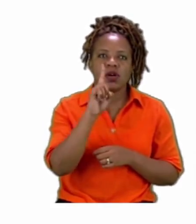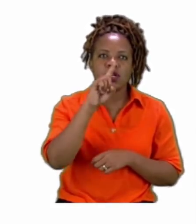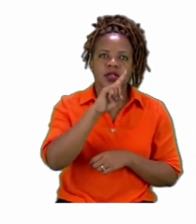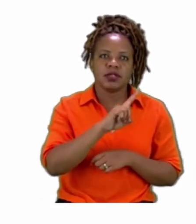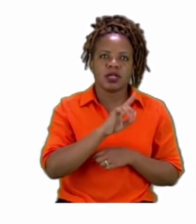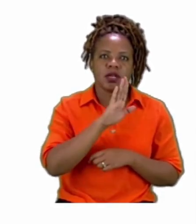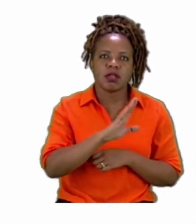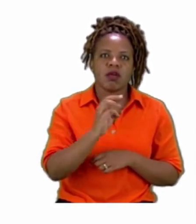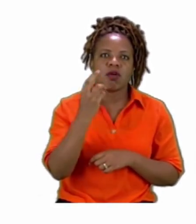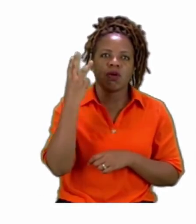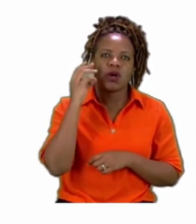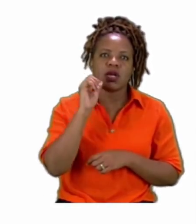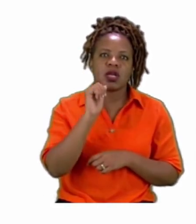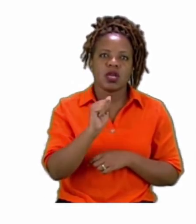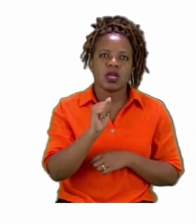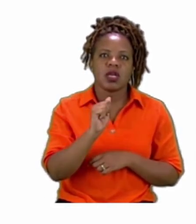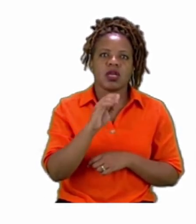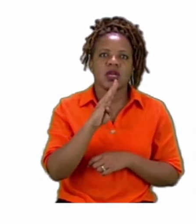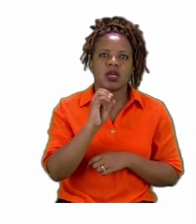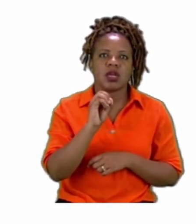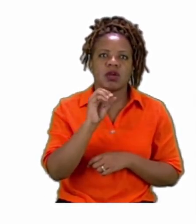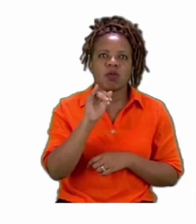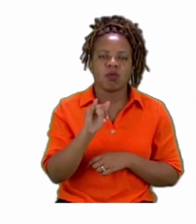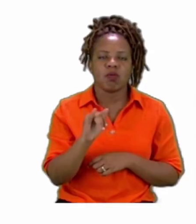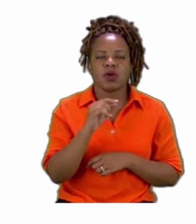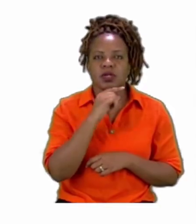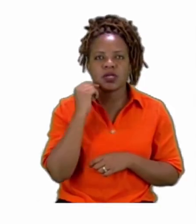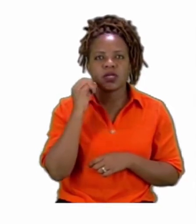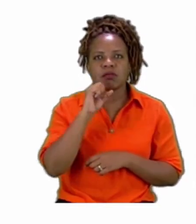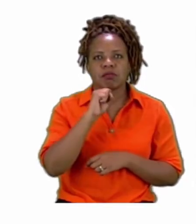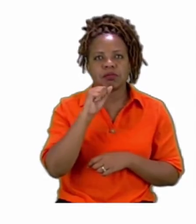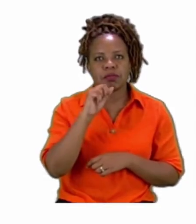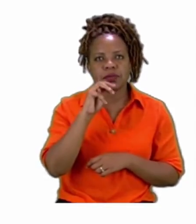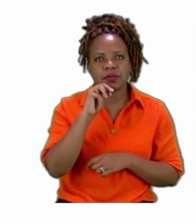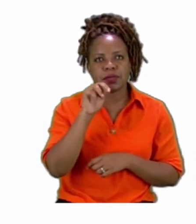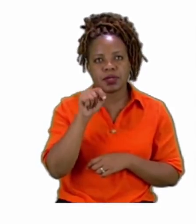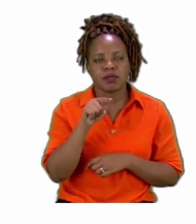a small 1 to show that this is the first one you're going to write.